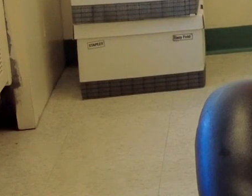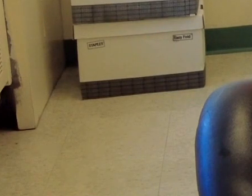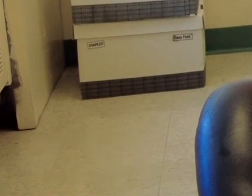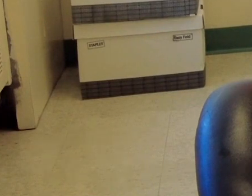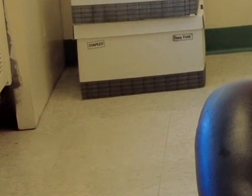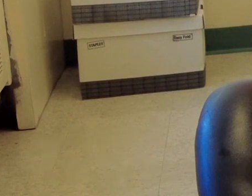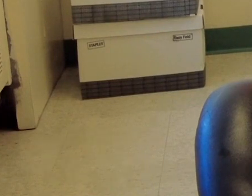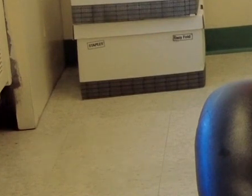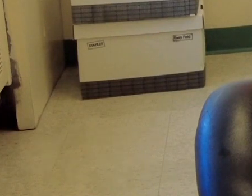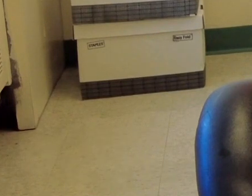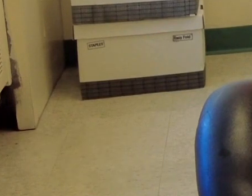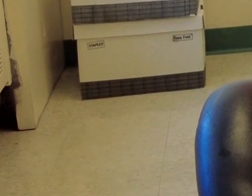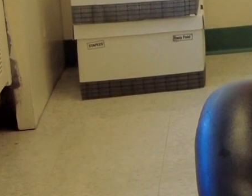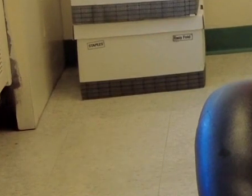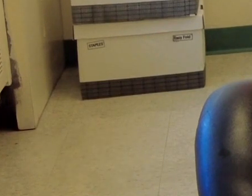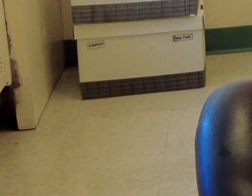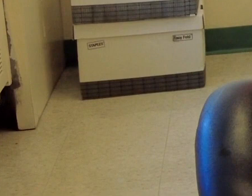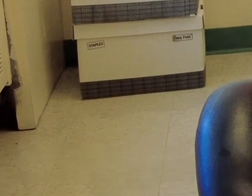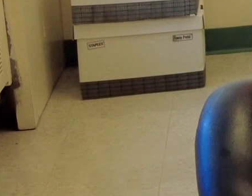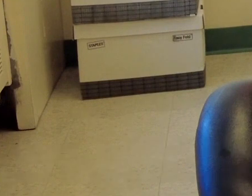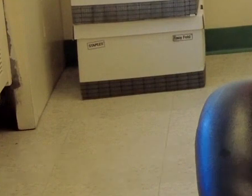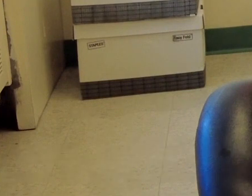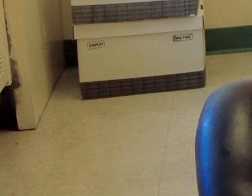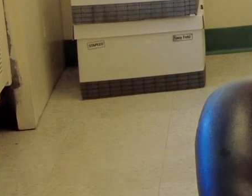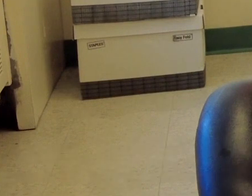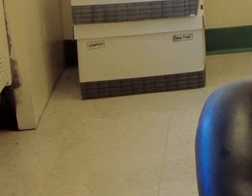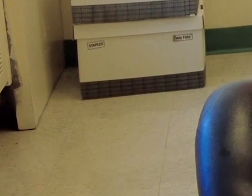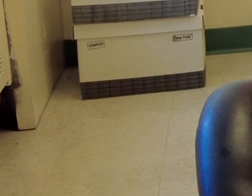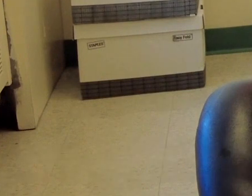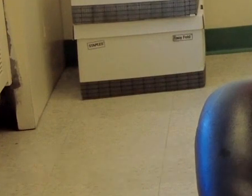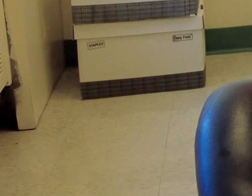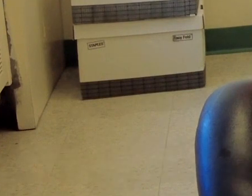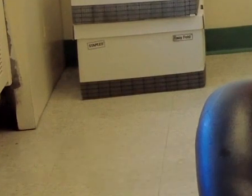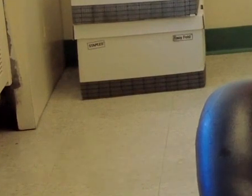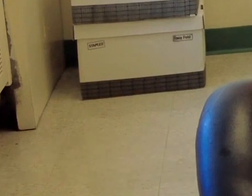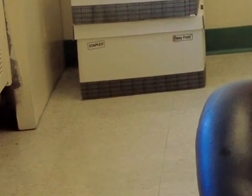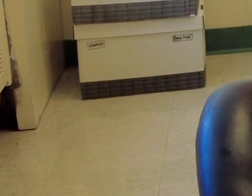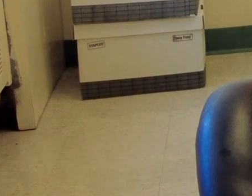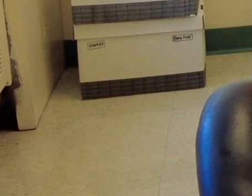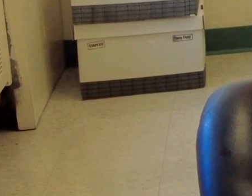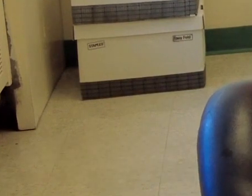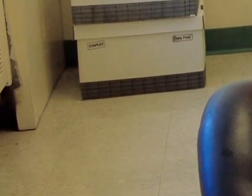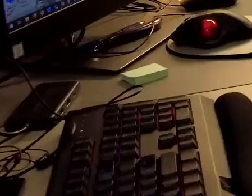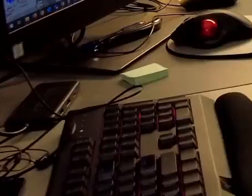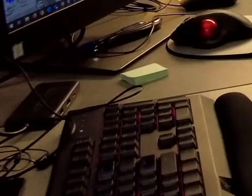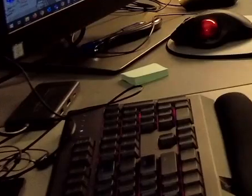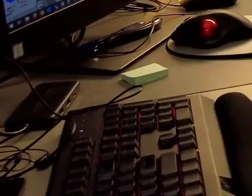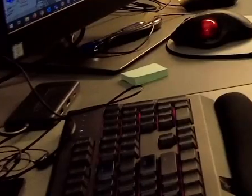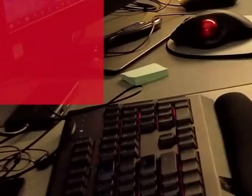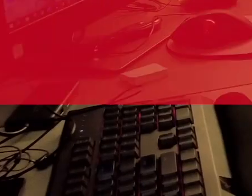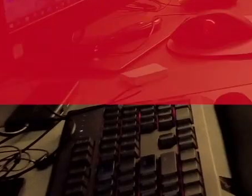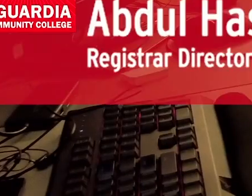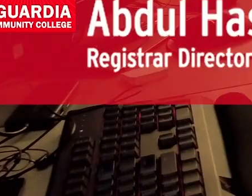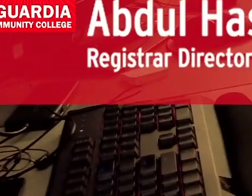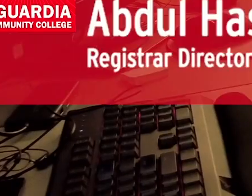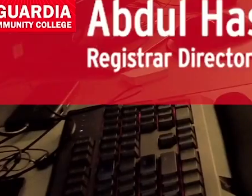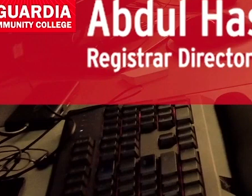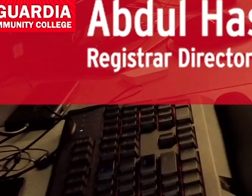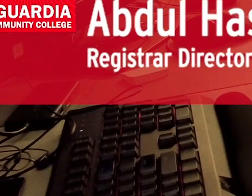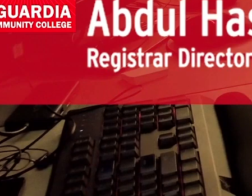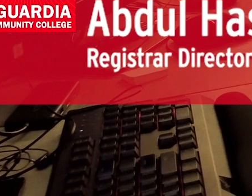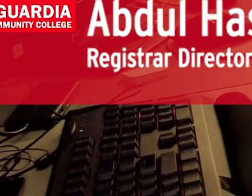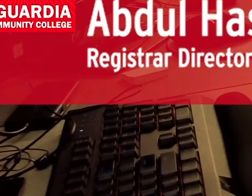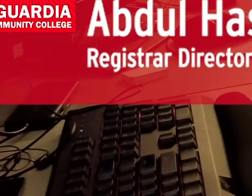and improving the quality of education to ensure our students' success. The initial goal I have